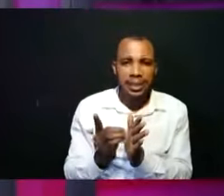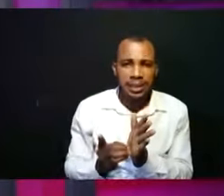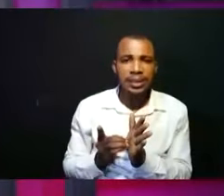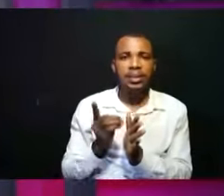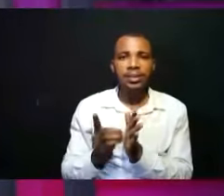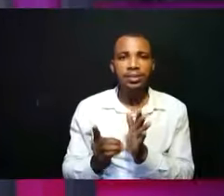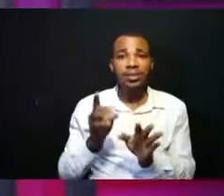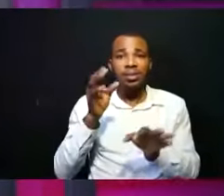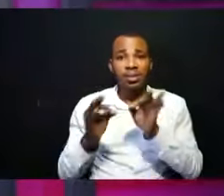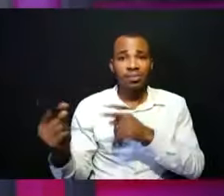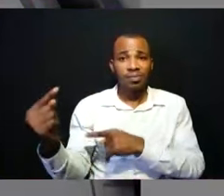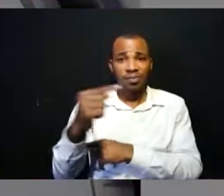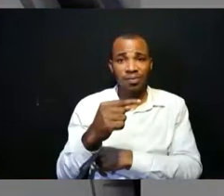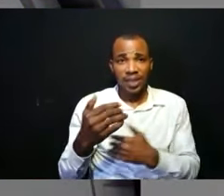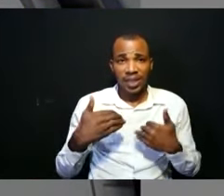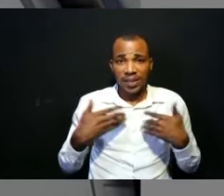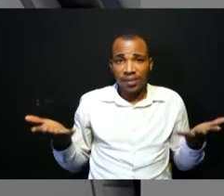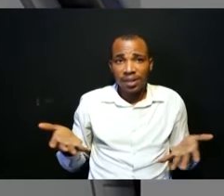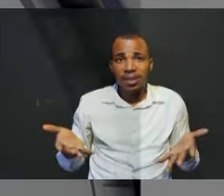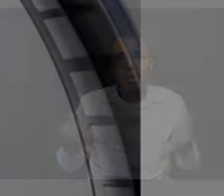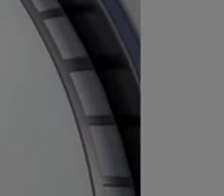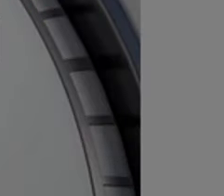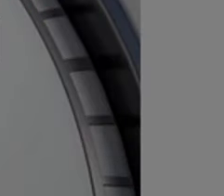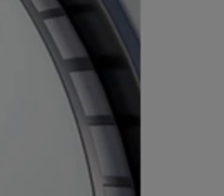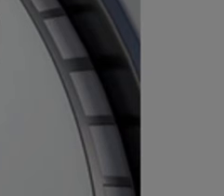day, make the best out of the day.